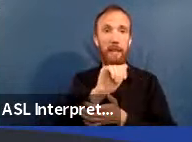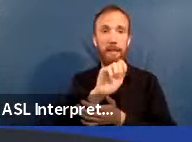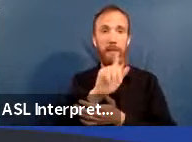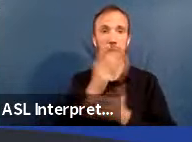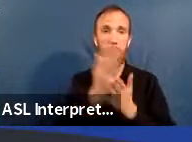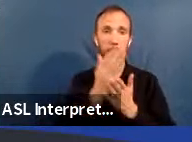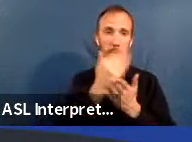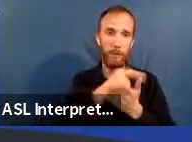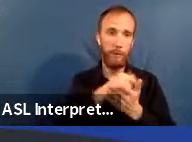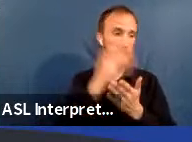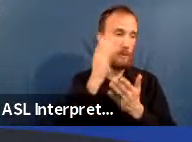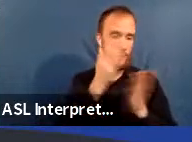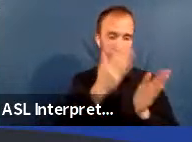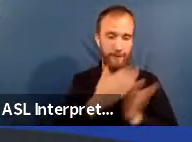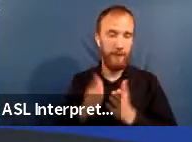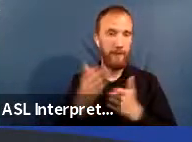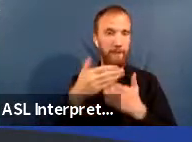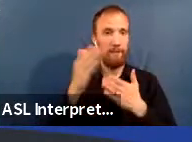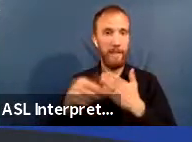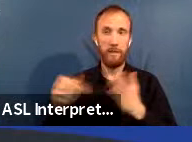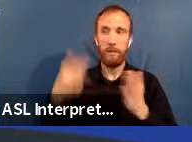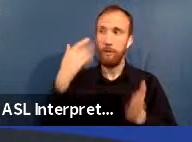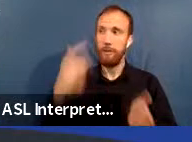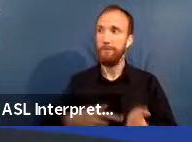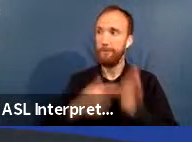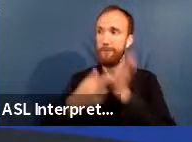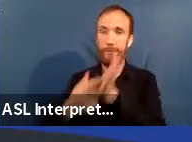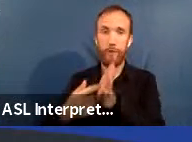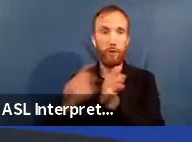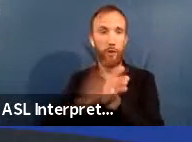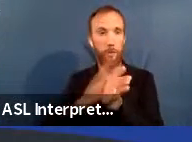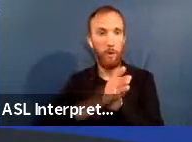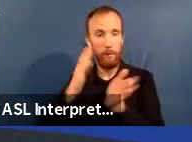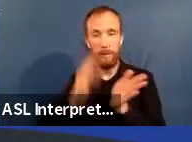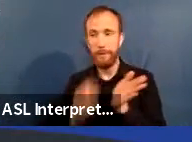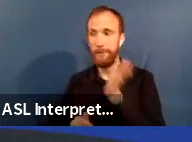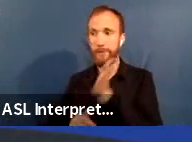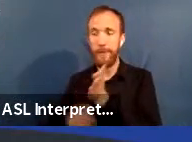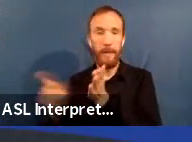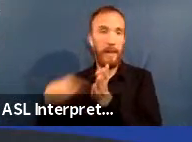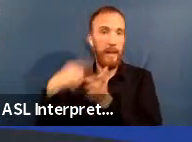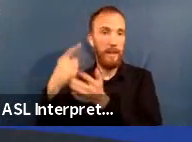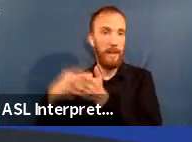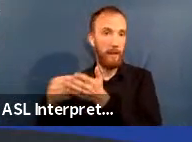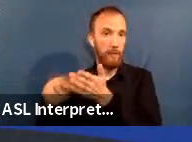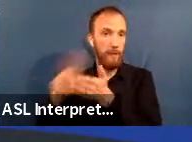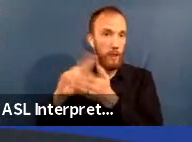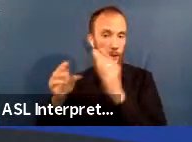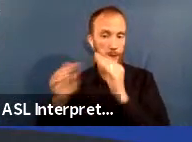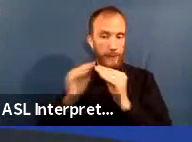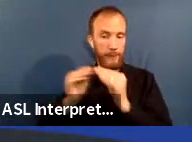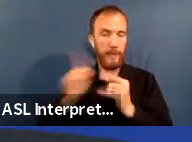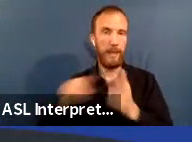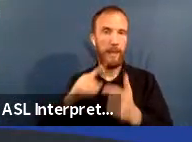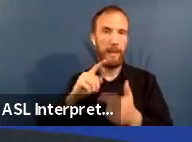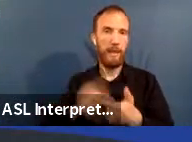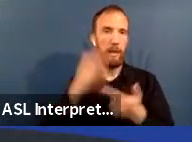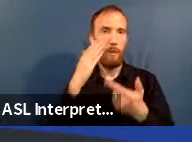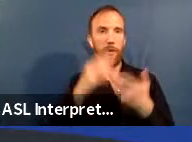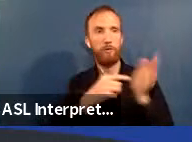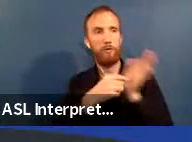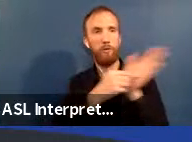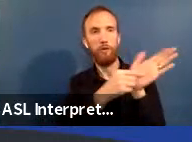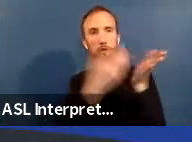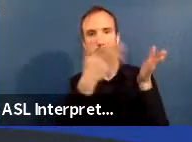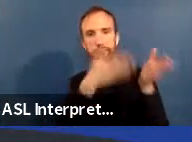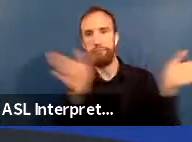for review. We will also have public hearings when it's made public, and then we will get to a final vote. So know that, once again, these are not